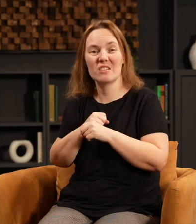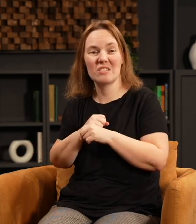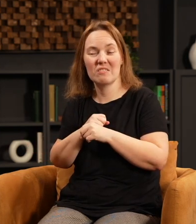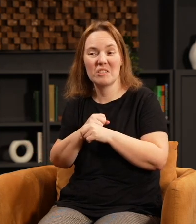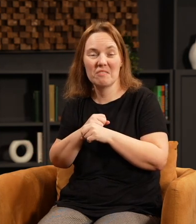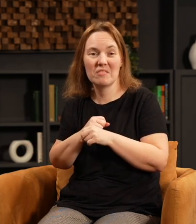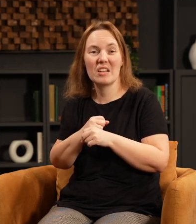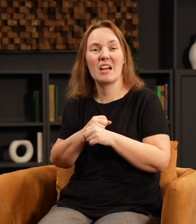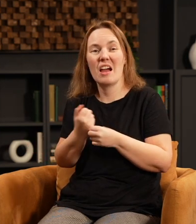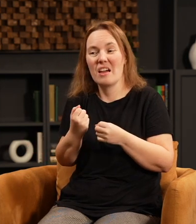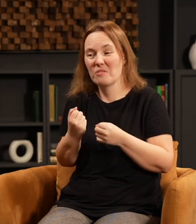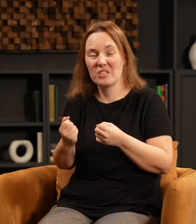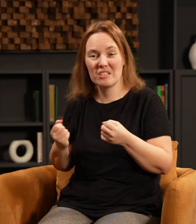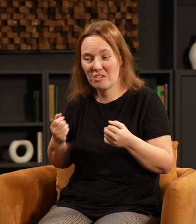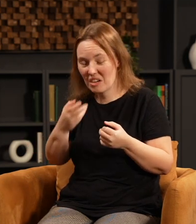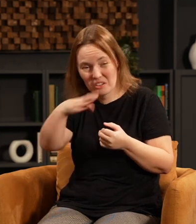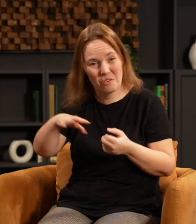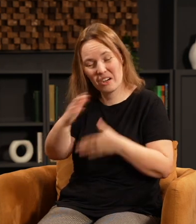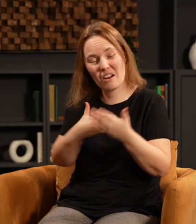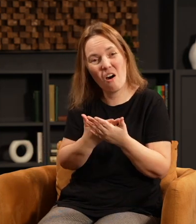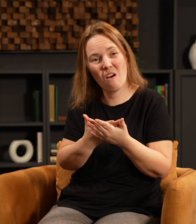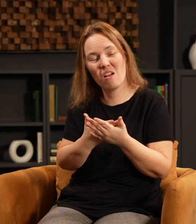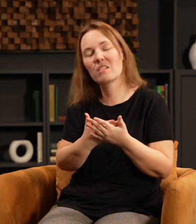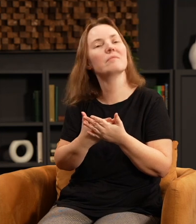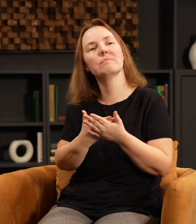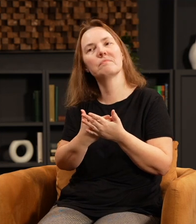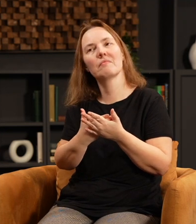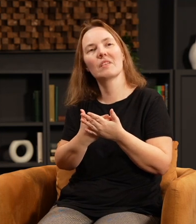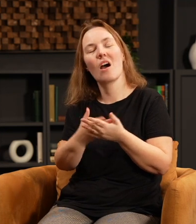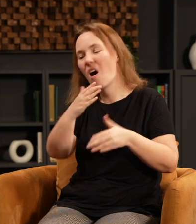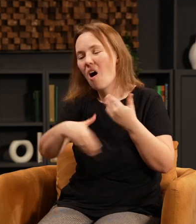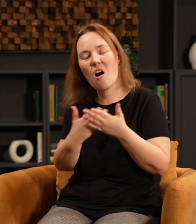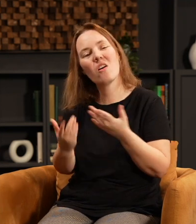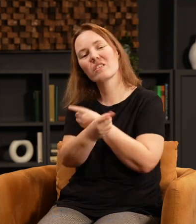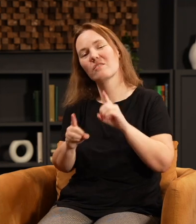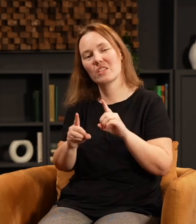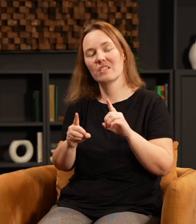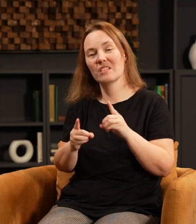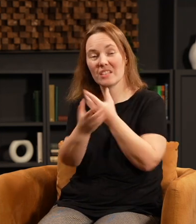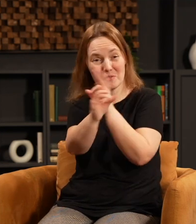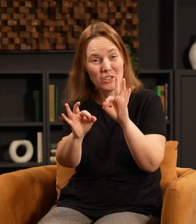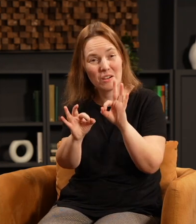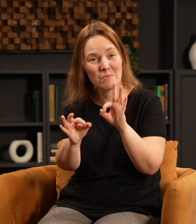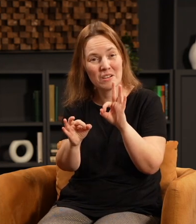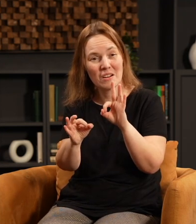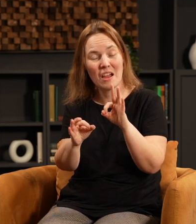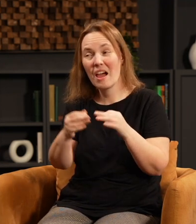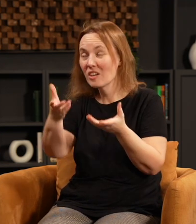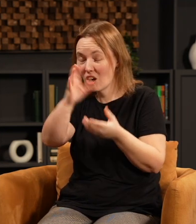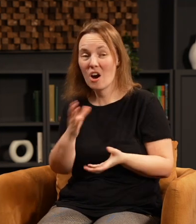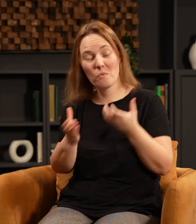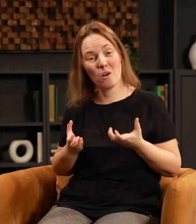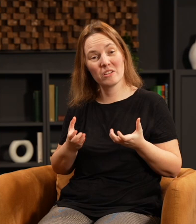and so we've kind of thrown the baby out with the bathwater. But like I said, all deliverance is freedom. And the Lord intends freedom for us all on